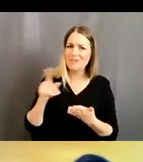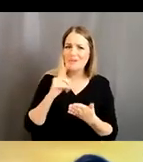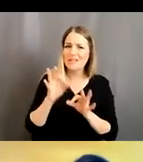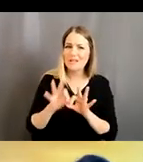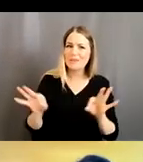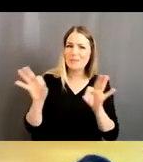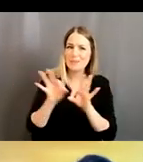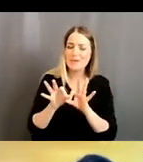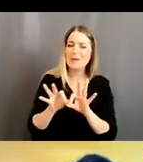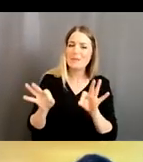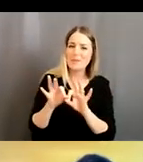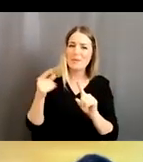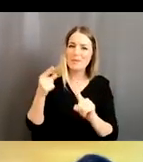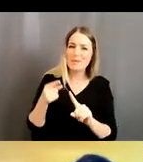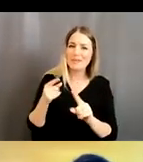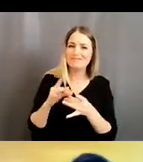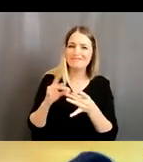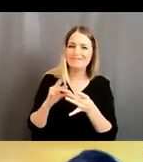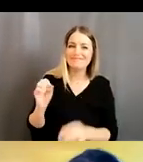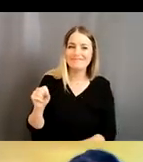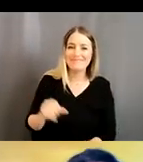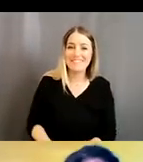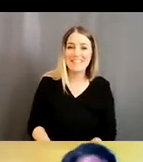important point to bring up.